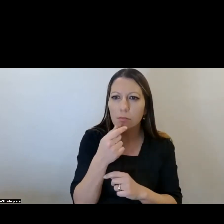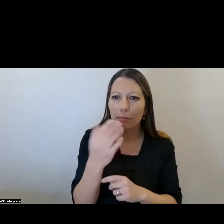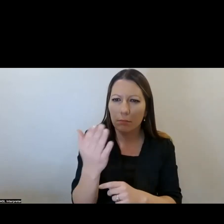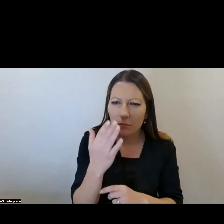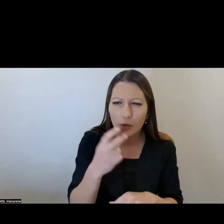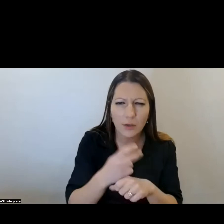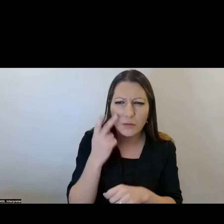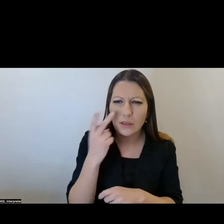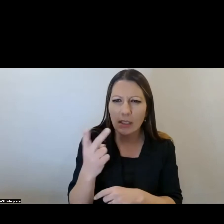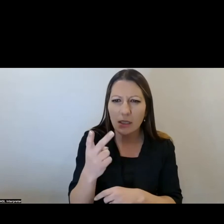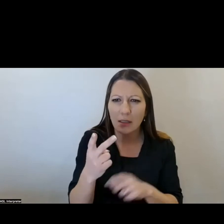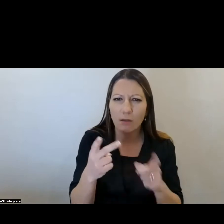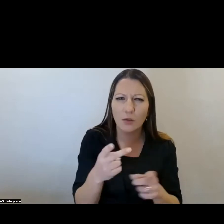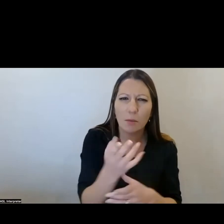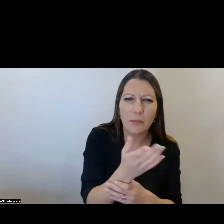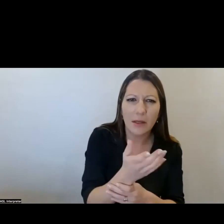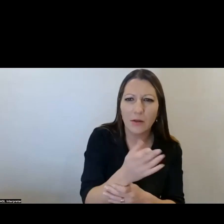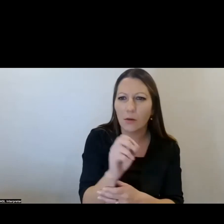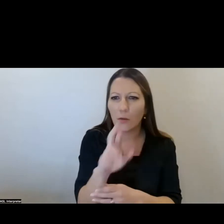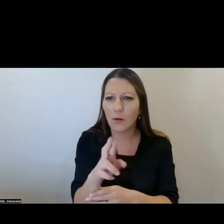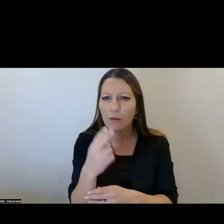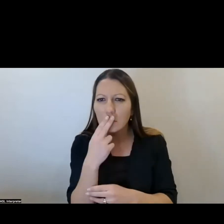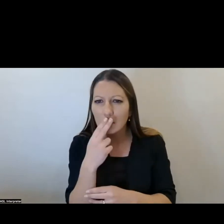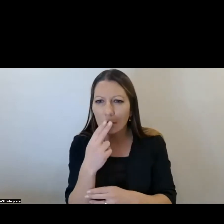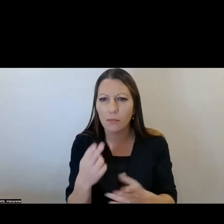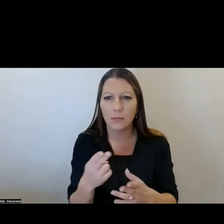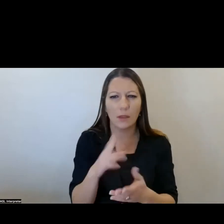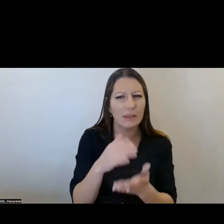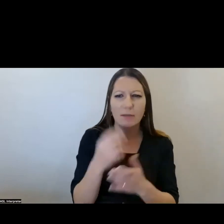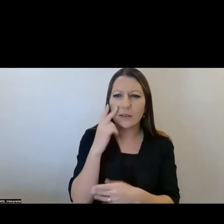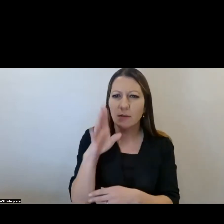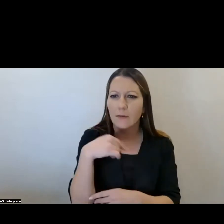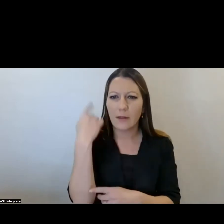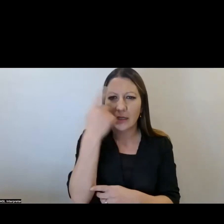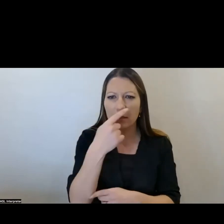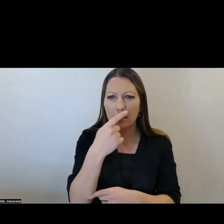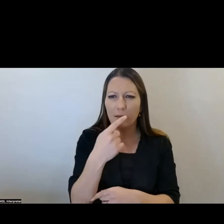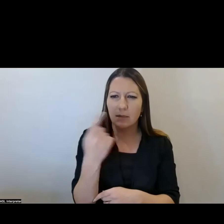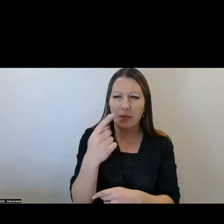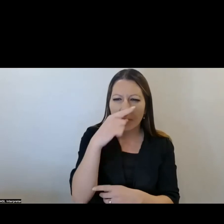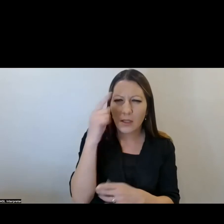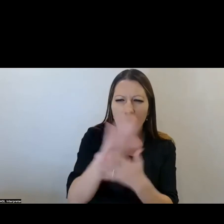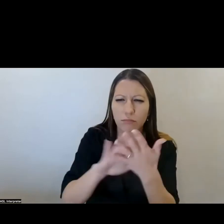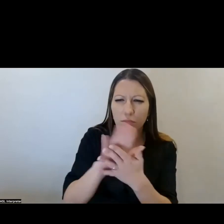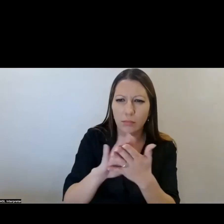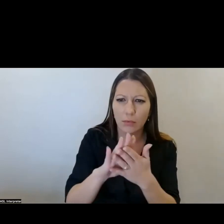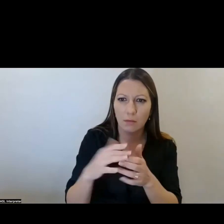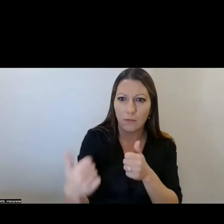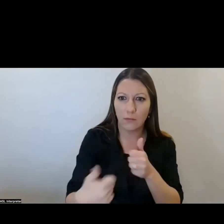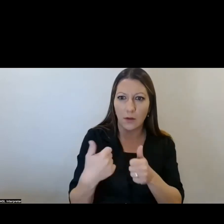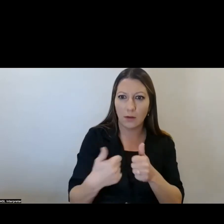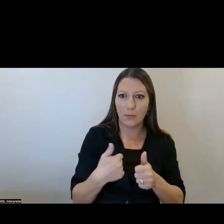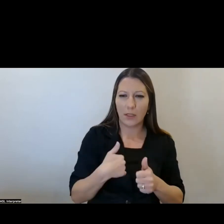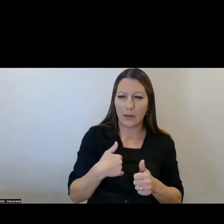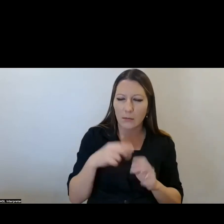whirlwind. I don't care what is said, just take me somewhere ordinary, a Kansas of the mind. I pray to your iconic